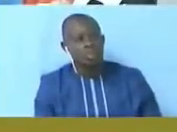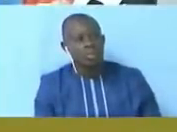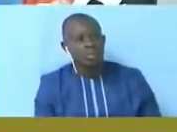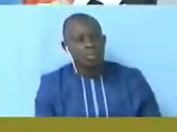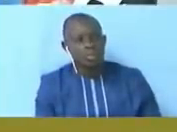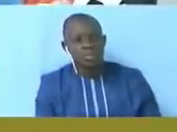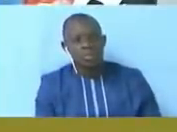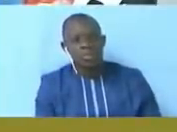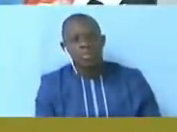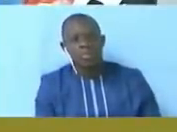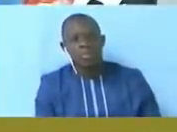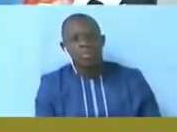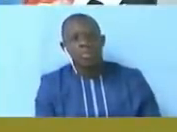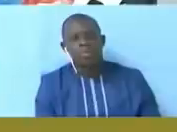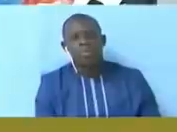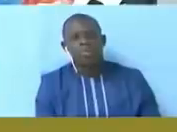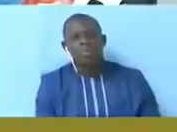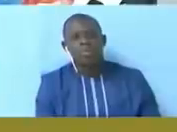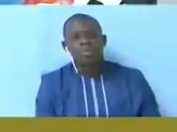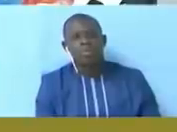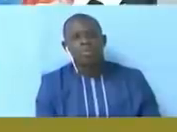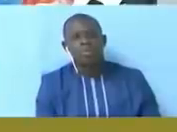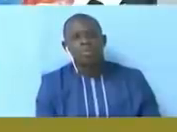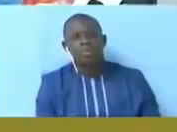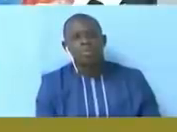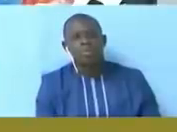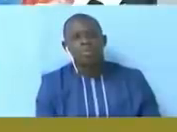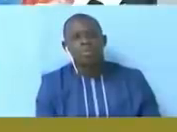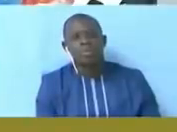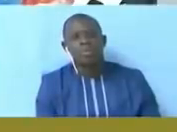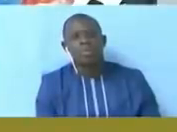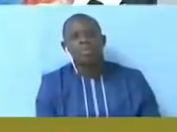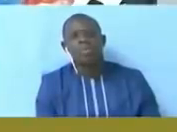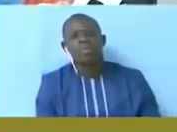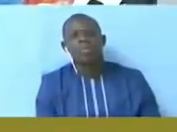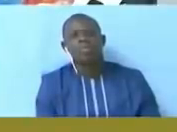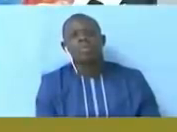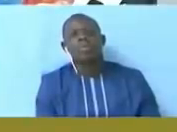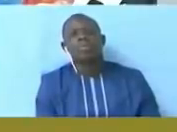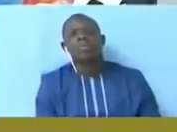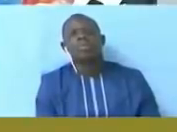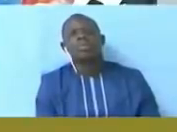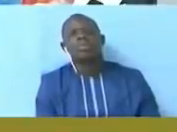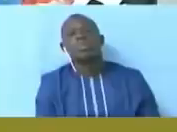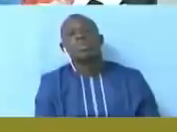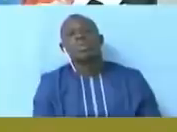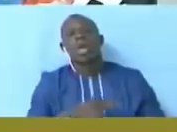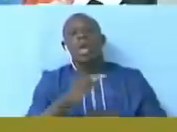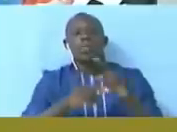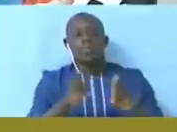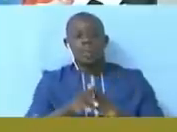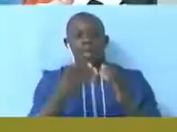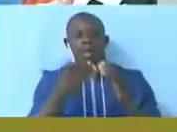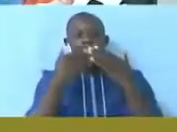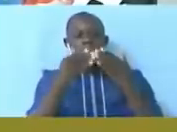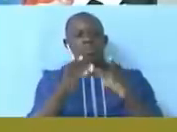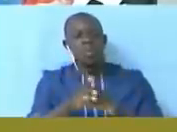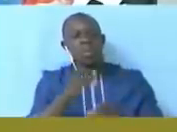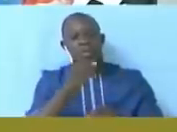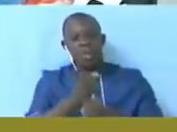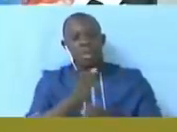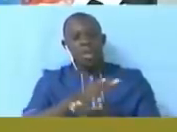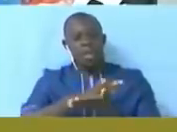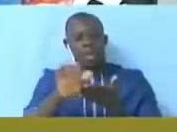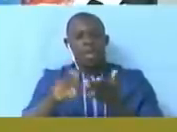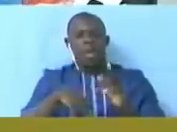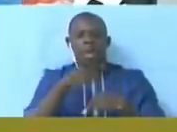diamonds, is that a national security threat? Folk order left the agents. Why were the NIA involved? Ntakasidale left the